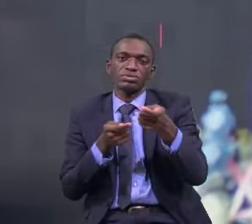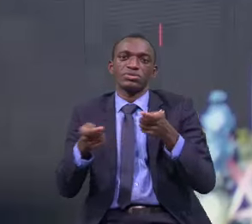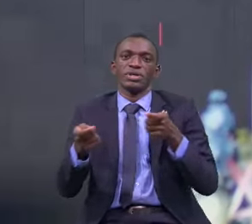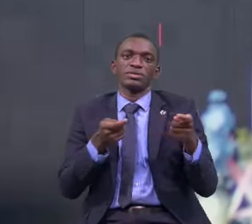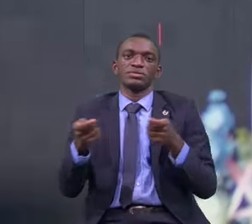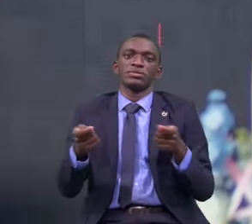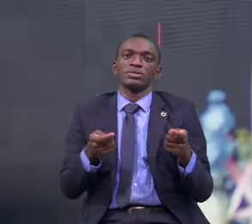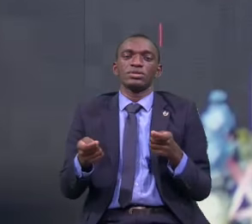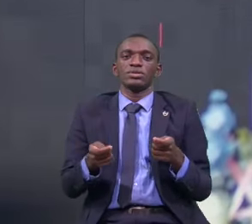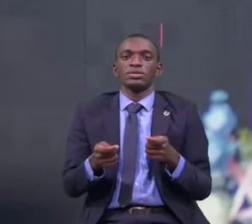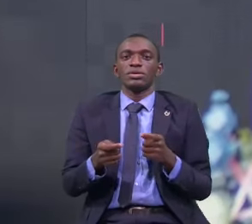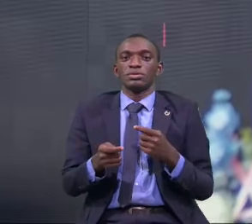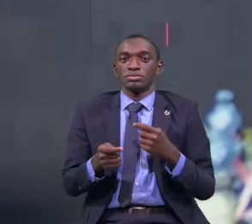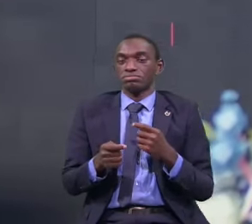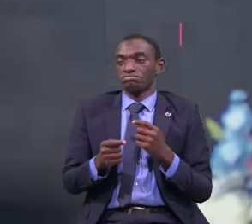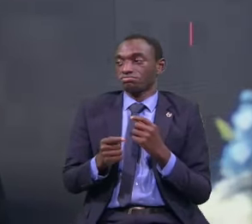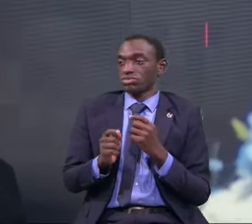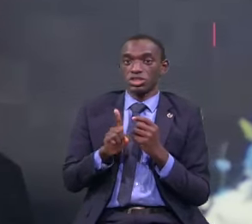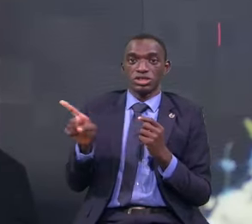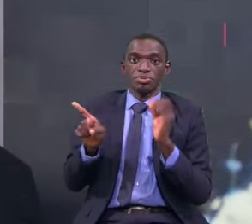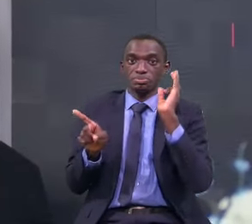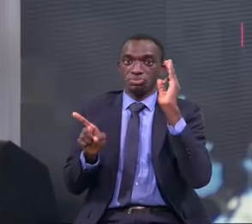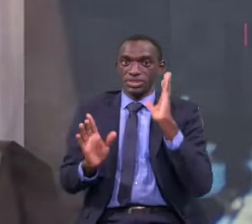I remember many, many years ago,